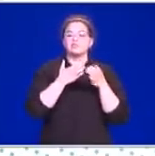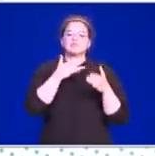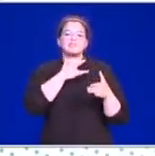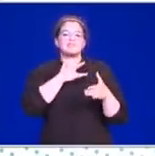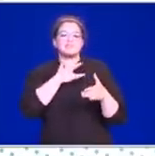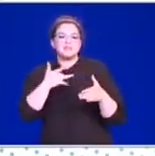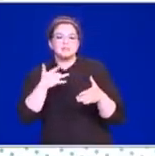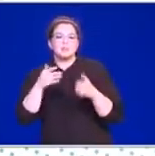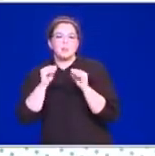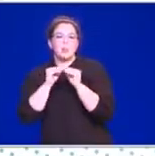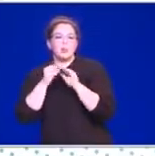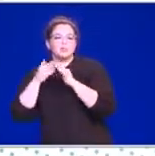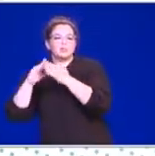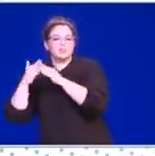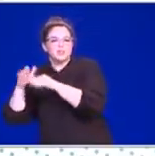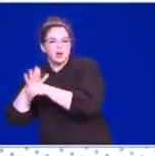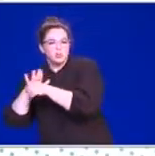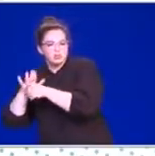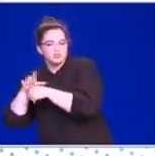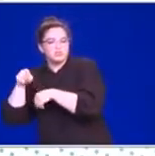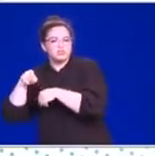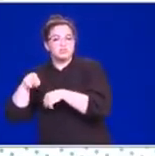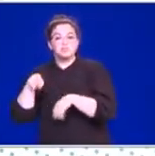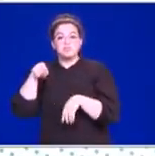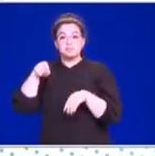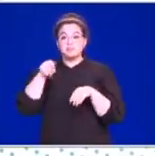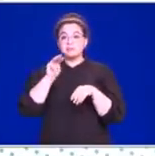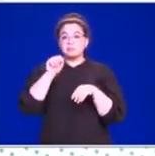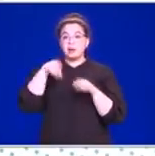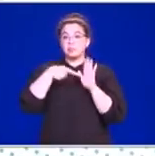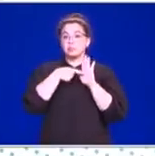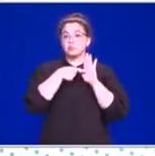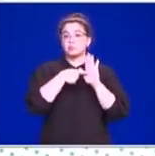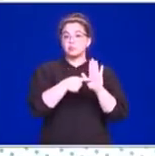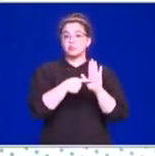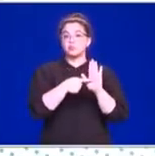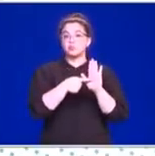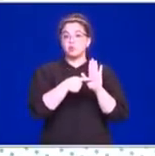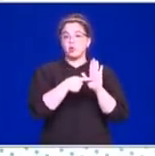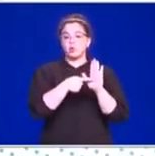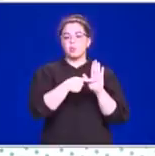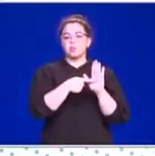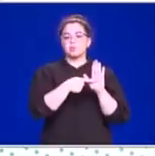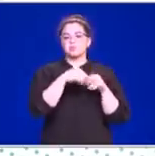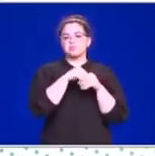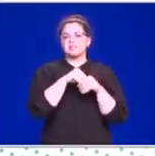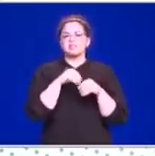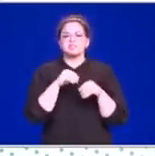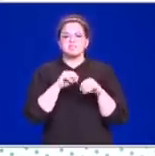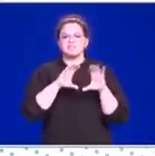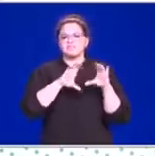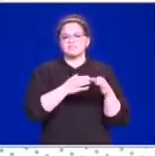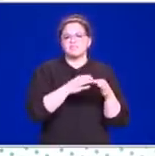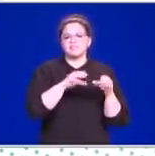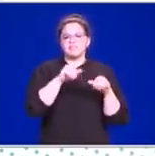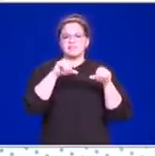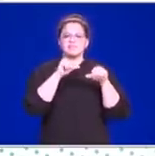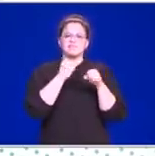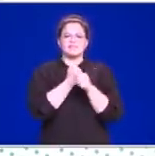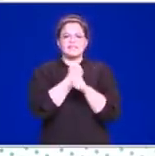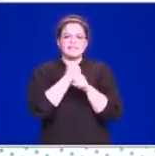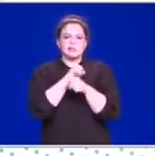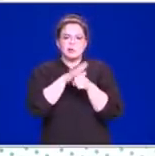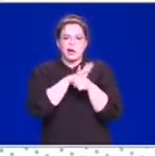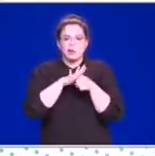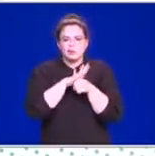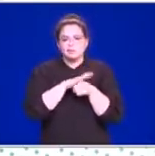metropolitan. This graphic shows the shares of the U.S. population in core-based statistical areas, the collective term for metro and micro